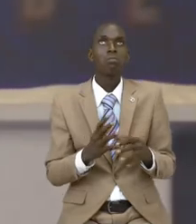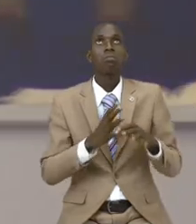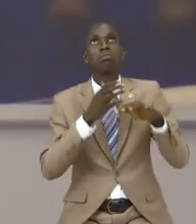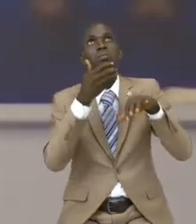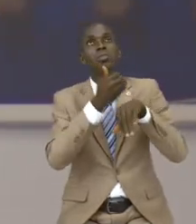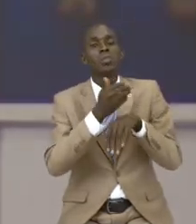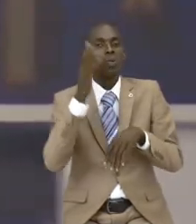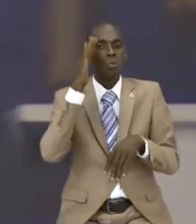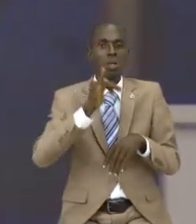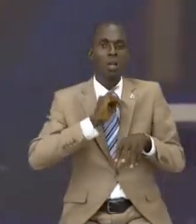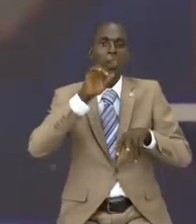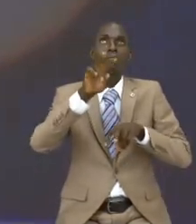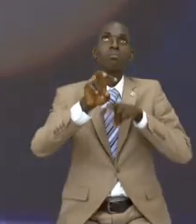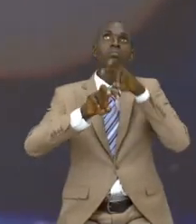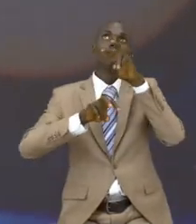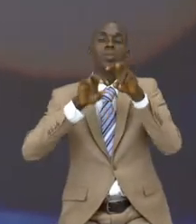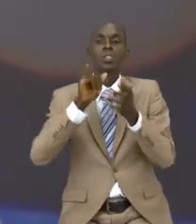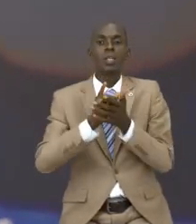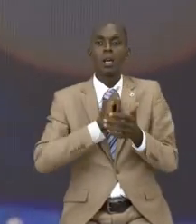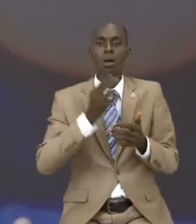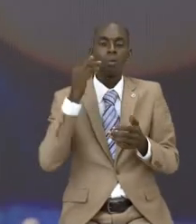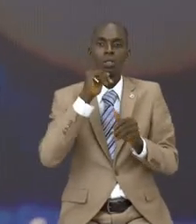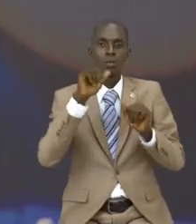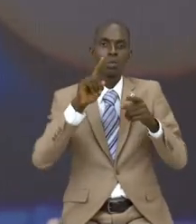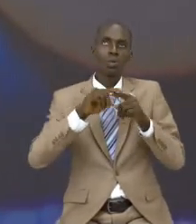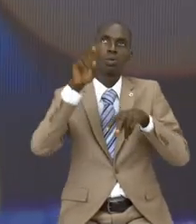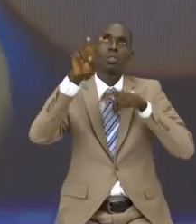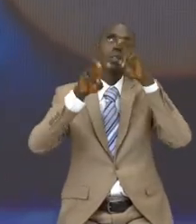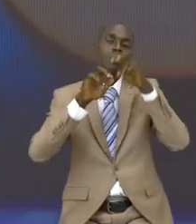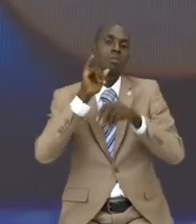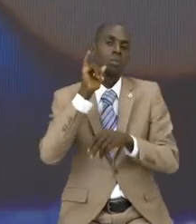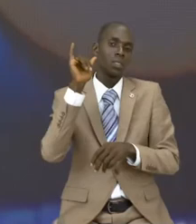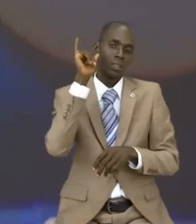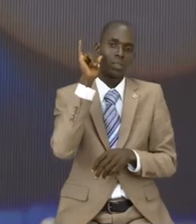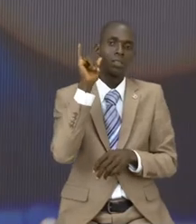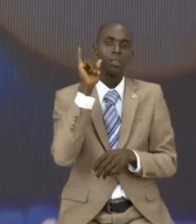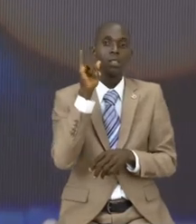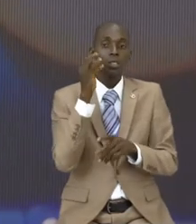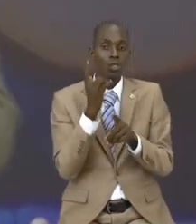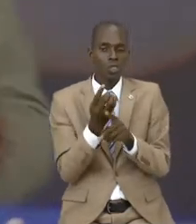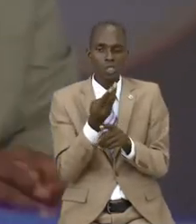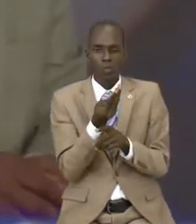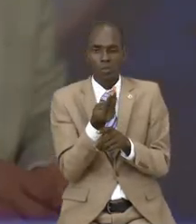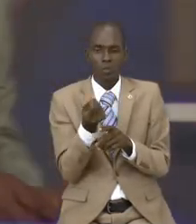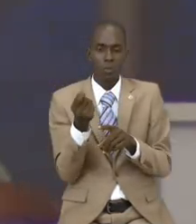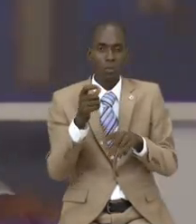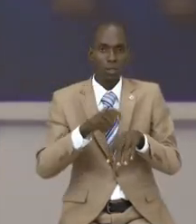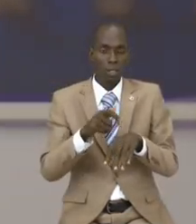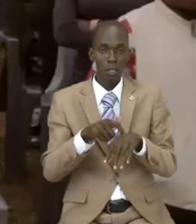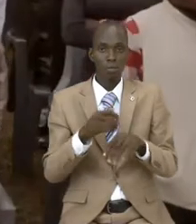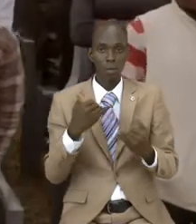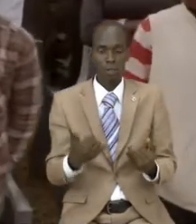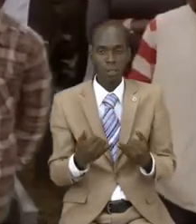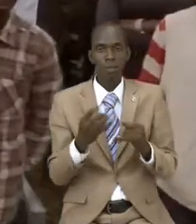climb today that I couldn't climb yesterday? Just for a brief moment, open your mouth, talk to the